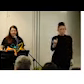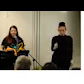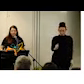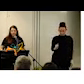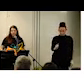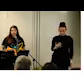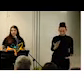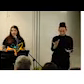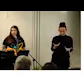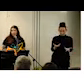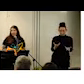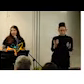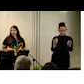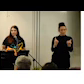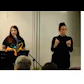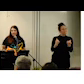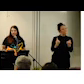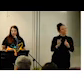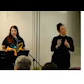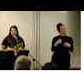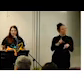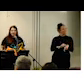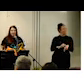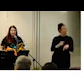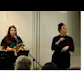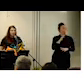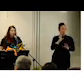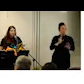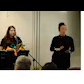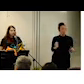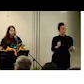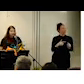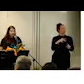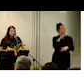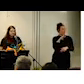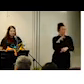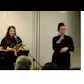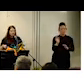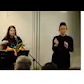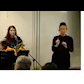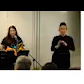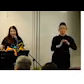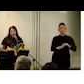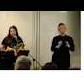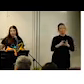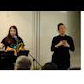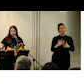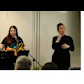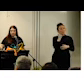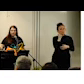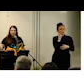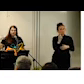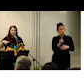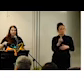like that. I'm going to stay away from making these jokes. And after a couple tries of these mice making an effort